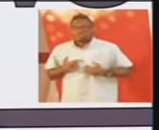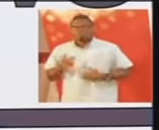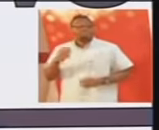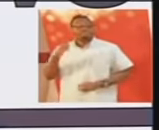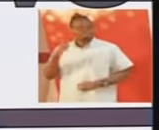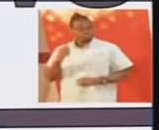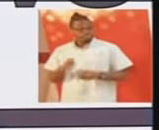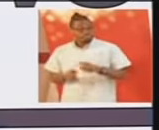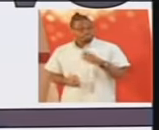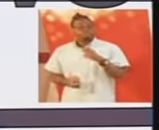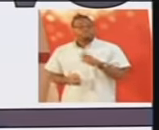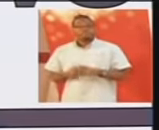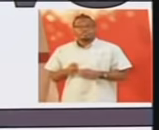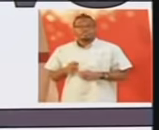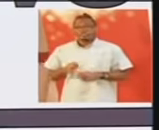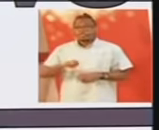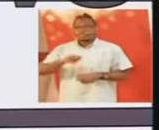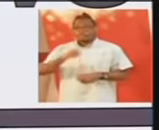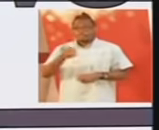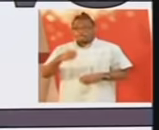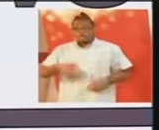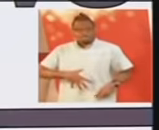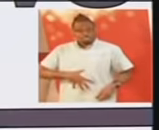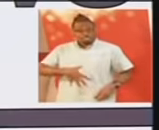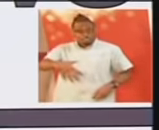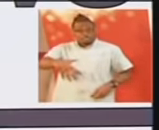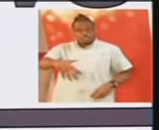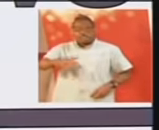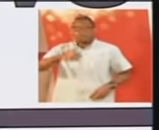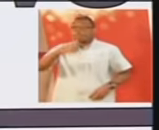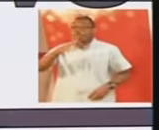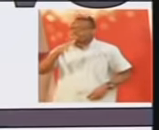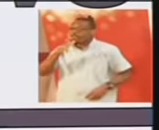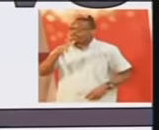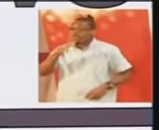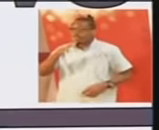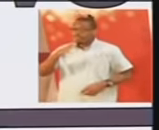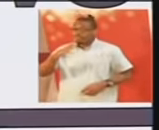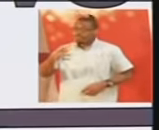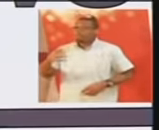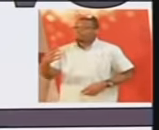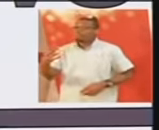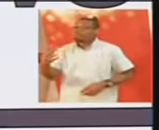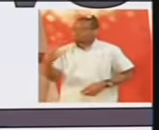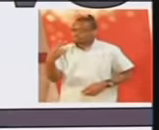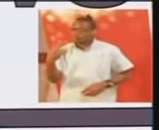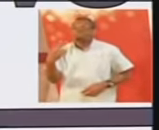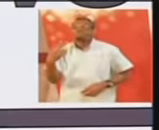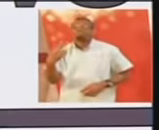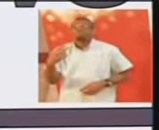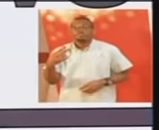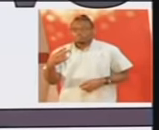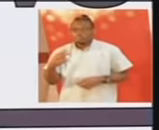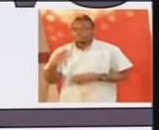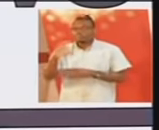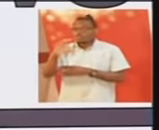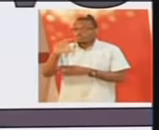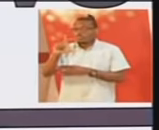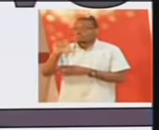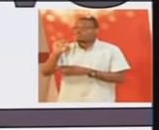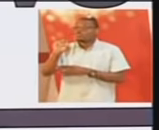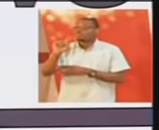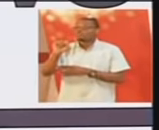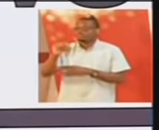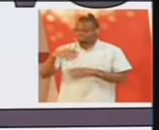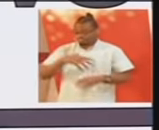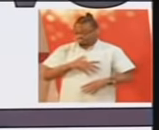of the expecting mothers out there today listening to this or watching this, it can clot in your placenta, that organ in your